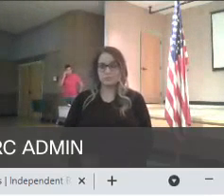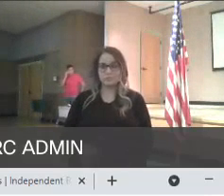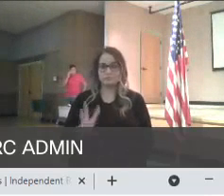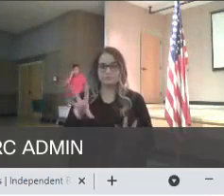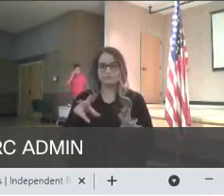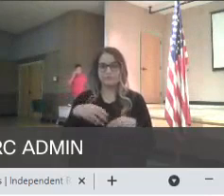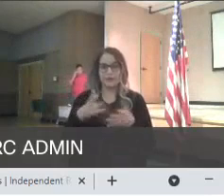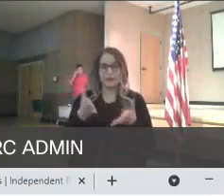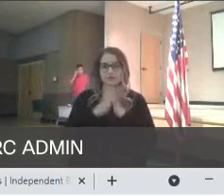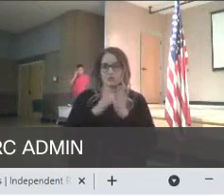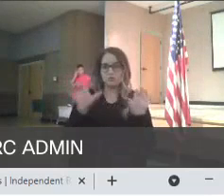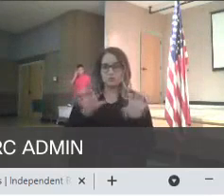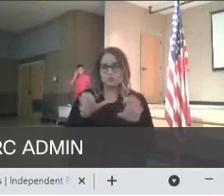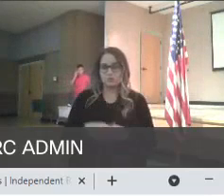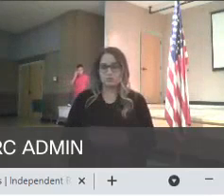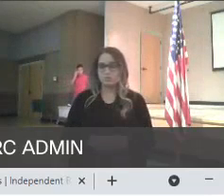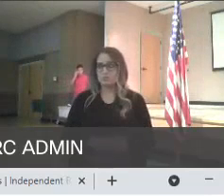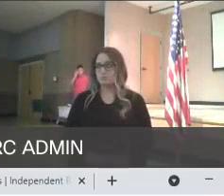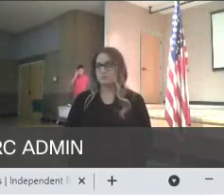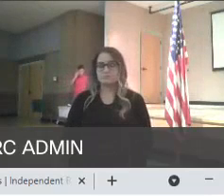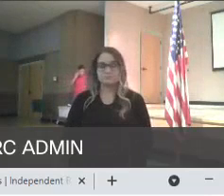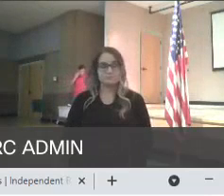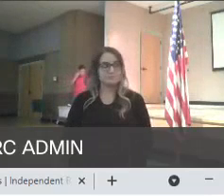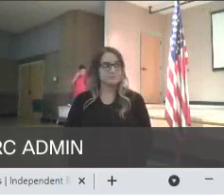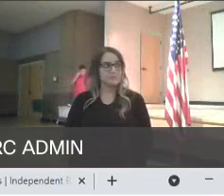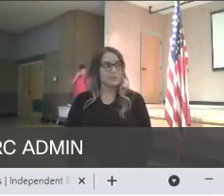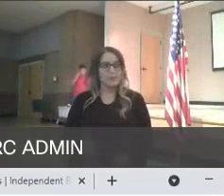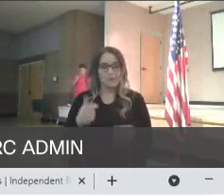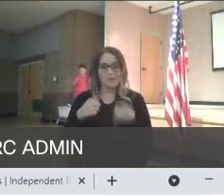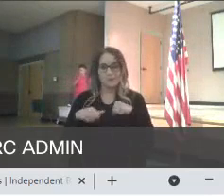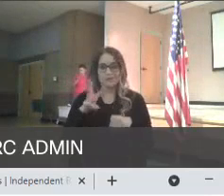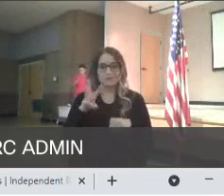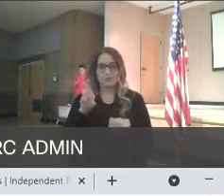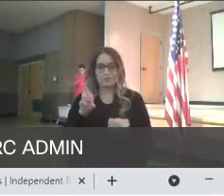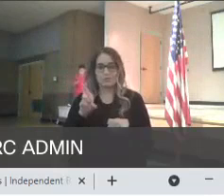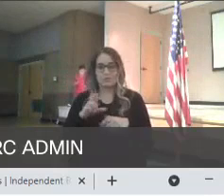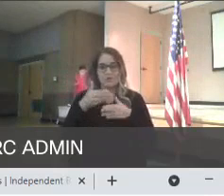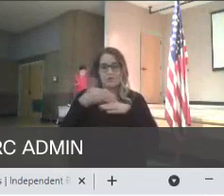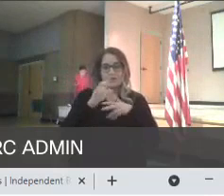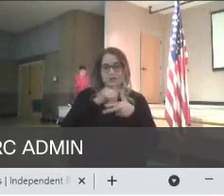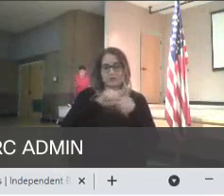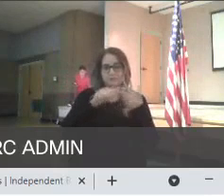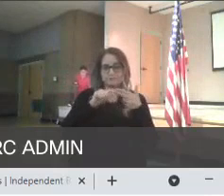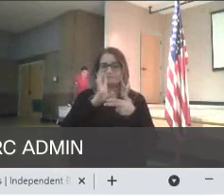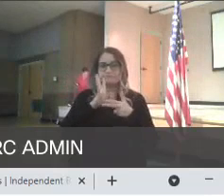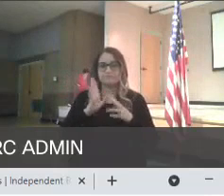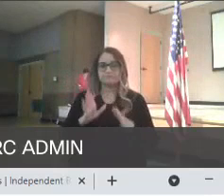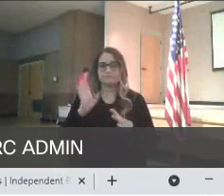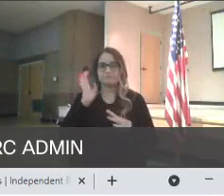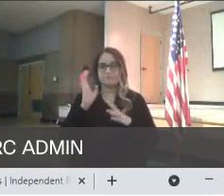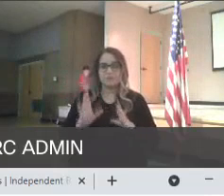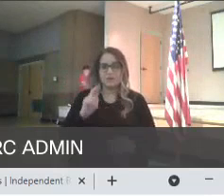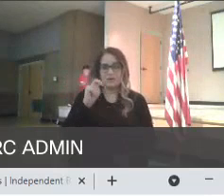throw to you. Okay. And then try to fix the issues in Window Rock. Okay, awesome. So the next three speakers will be